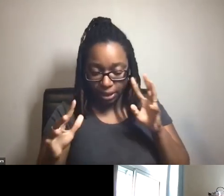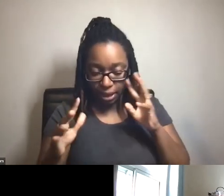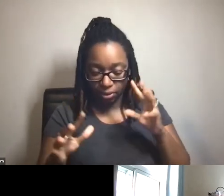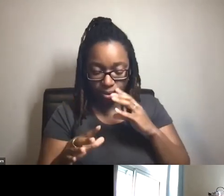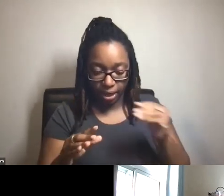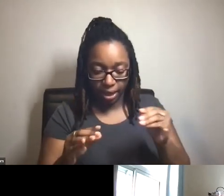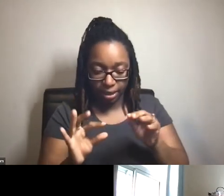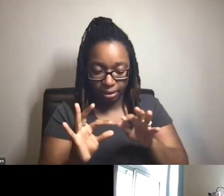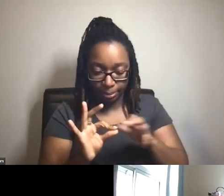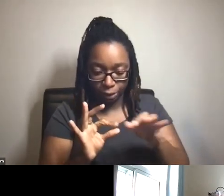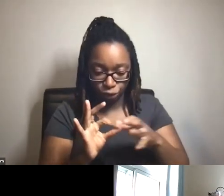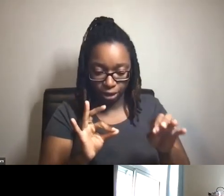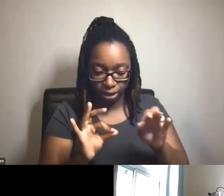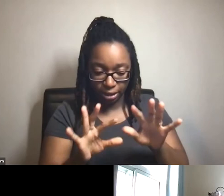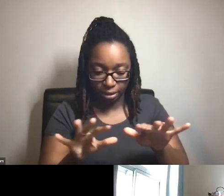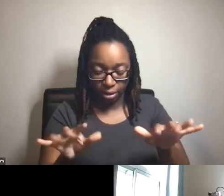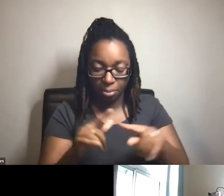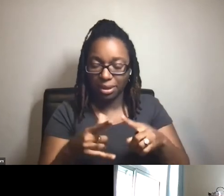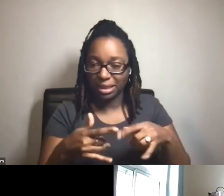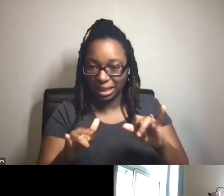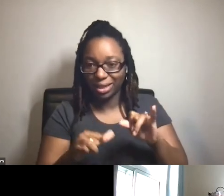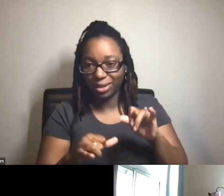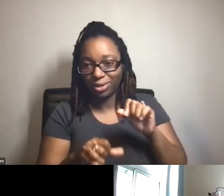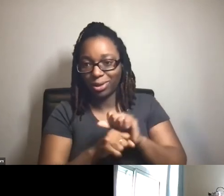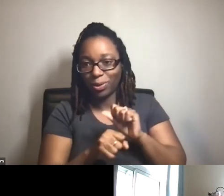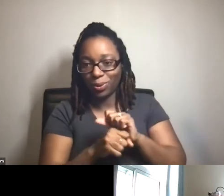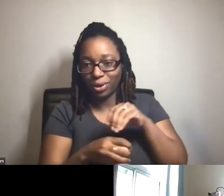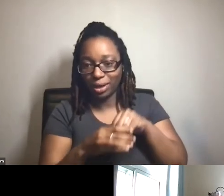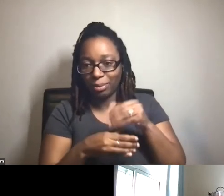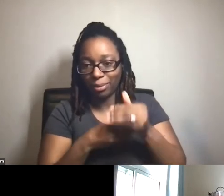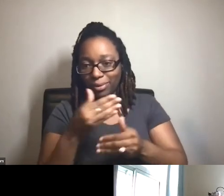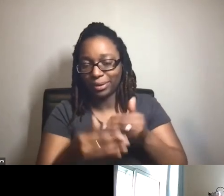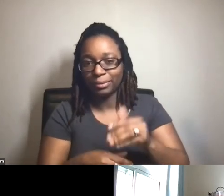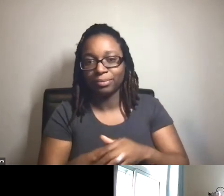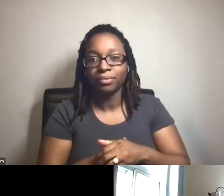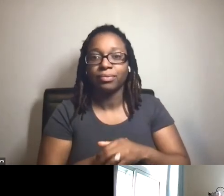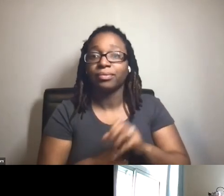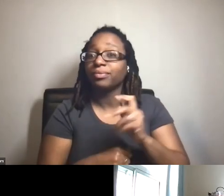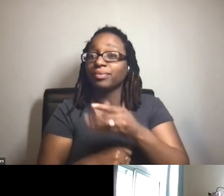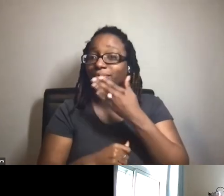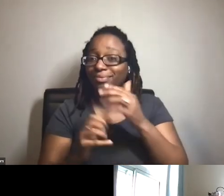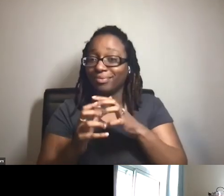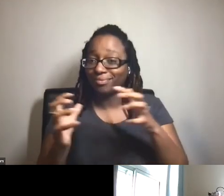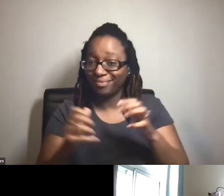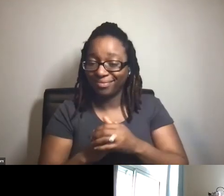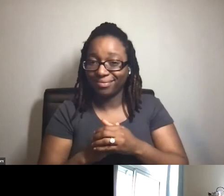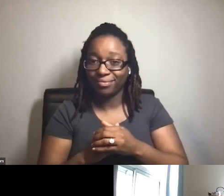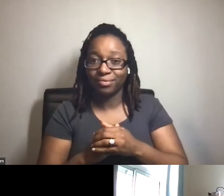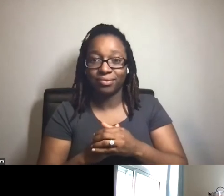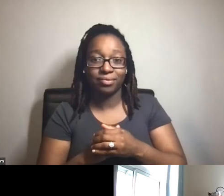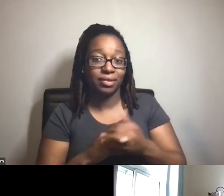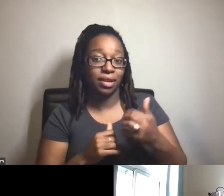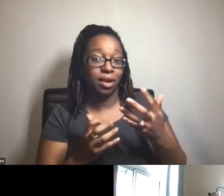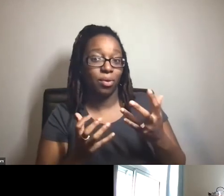et cetera. But it is still very much a work in progress. Okay, thank you very much. I'd like to ask one more question. I